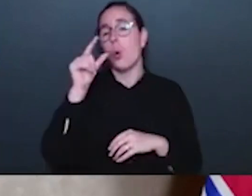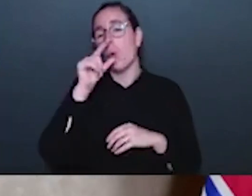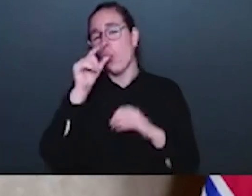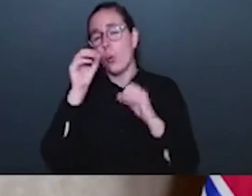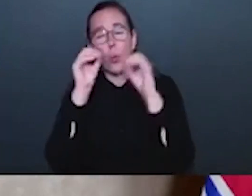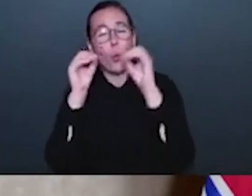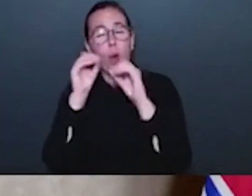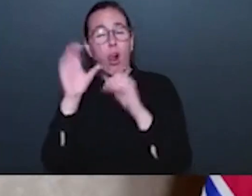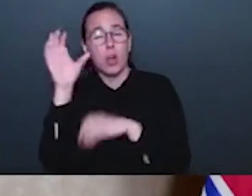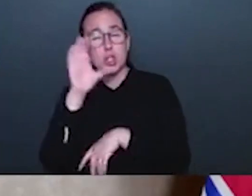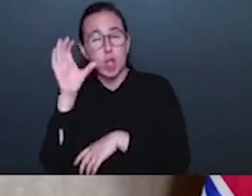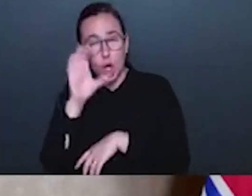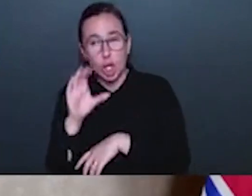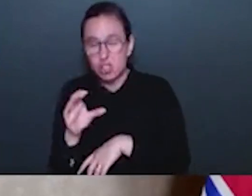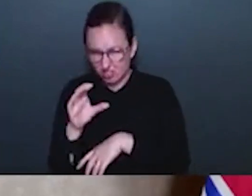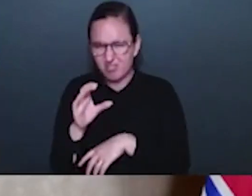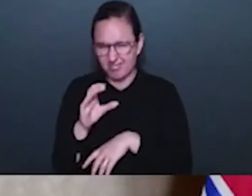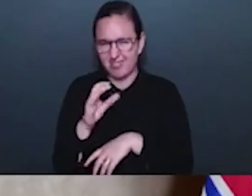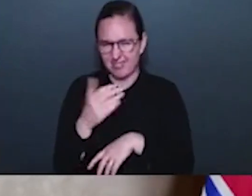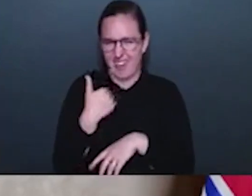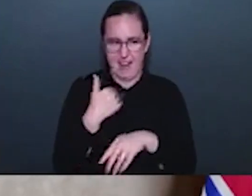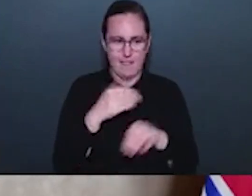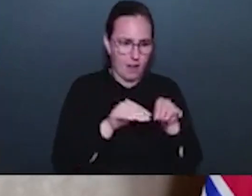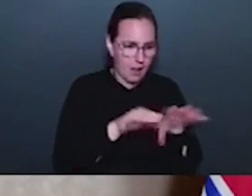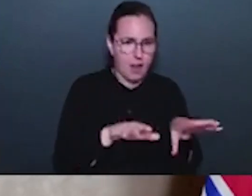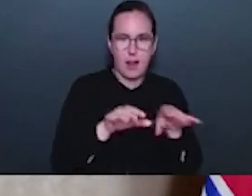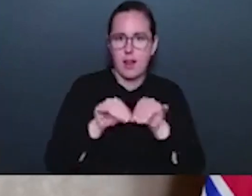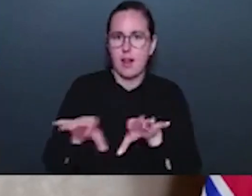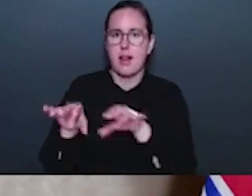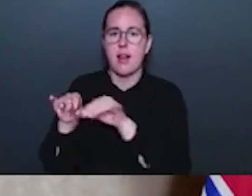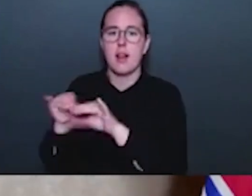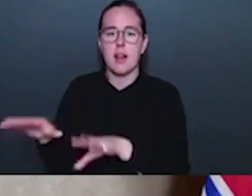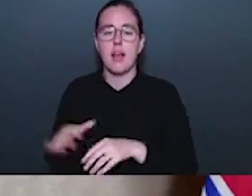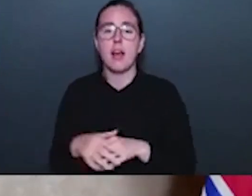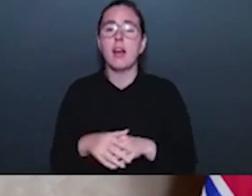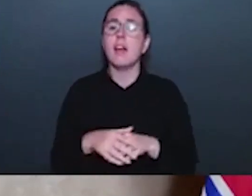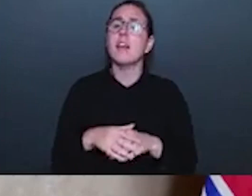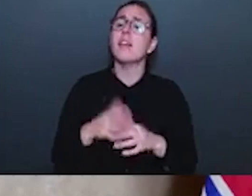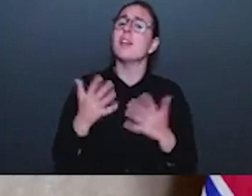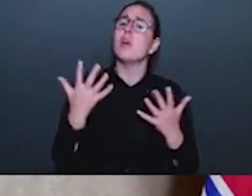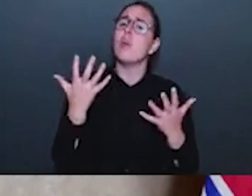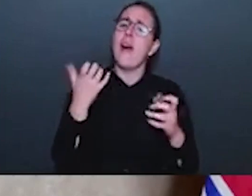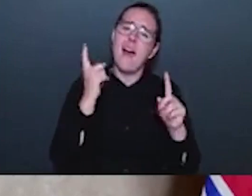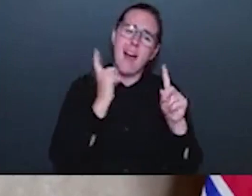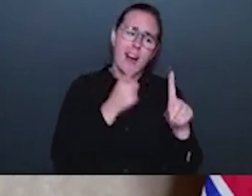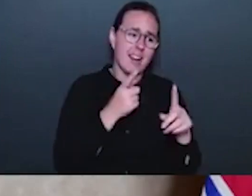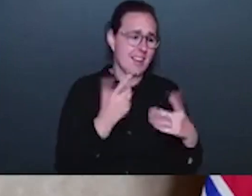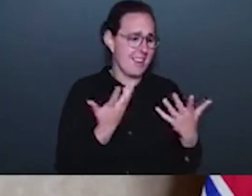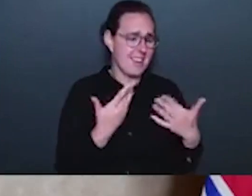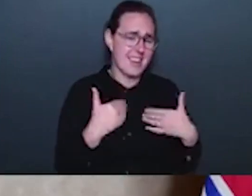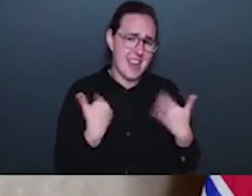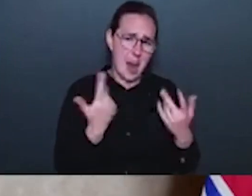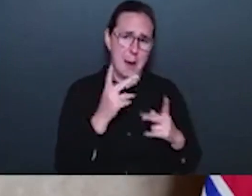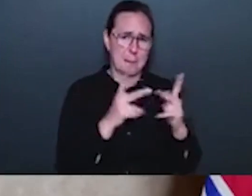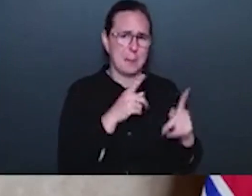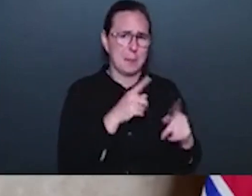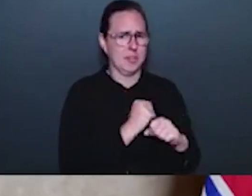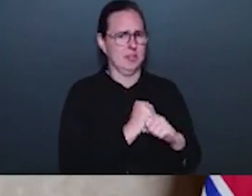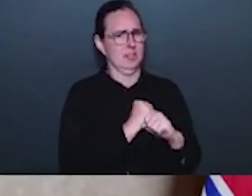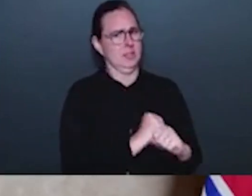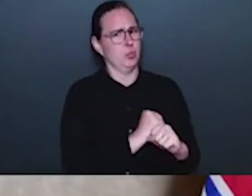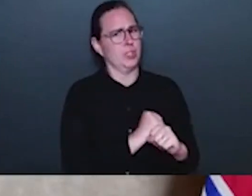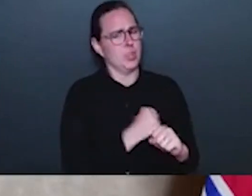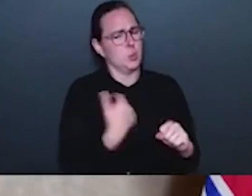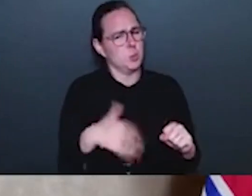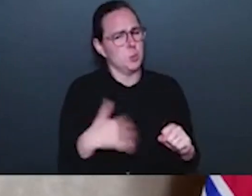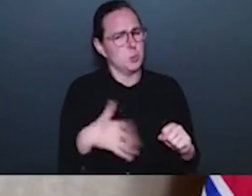And we want parents to know that we are always discouraging youth from experimenting with drugs. And we want